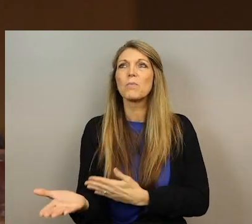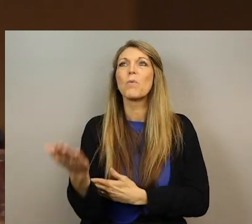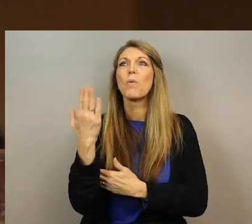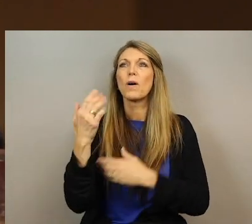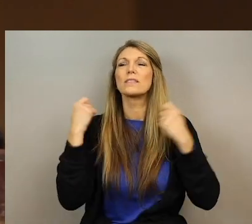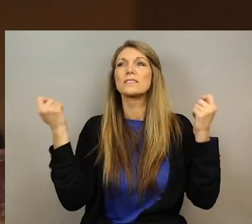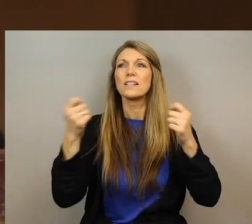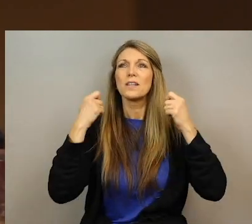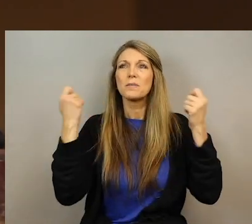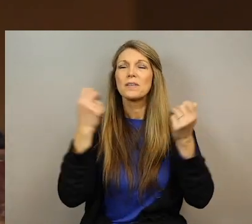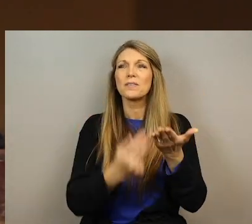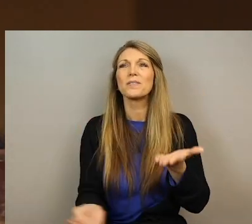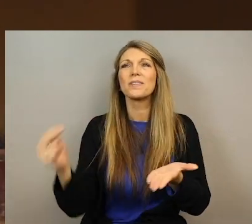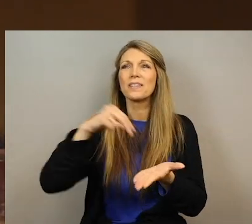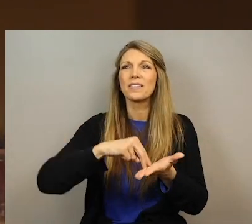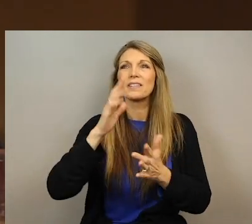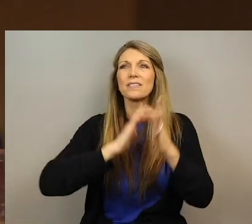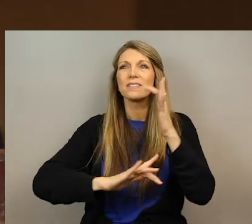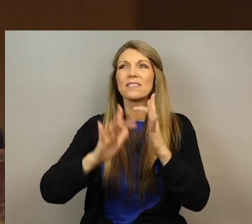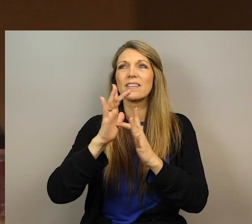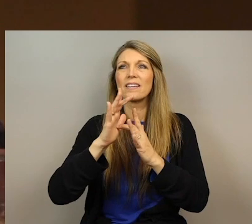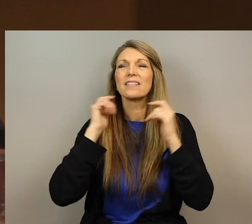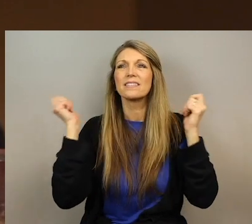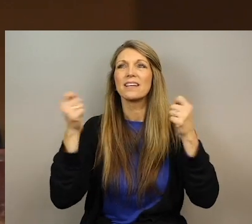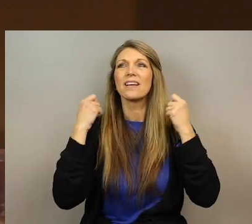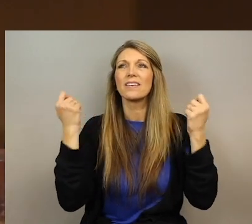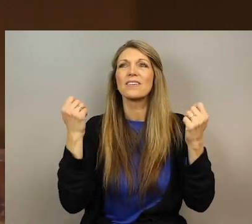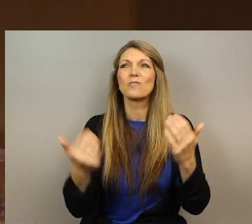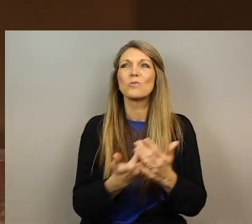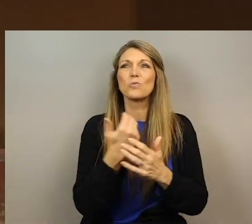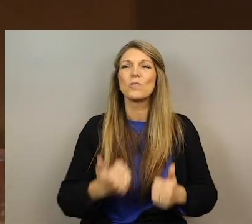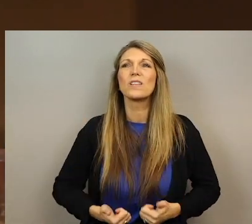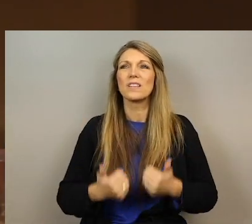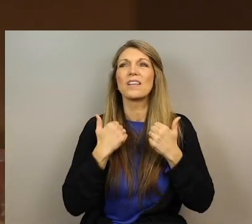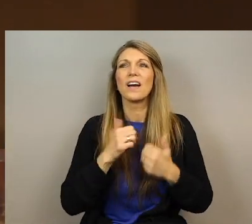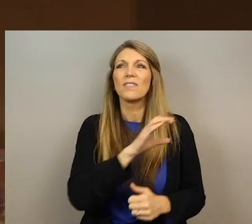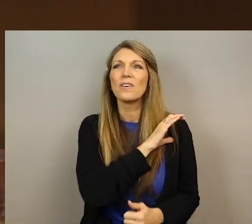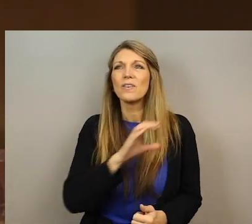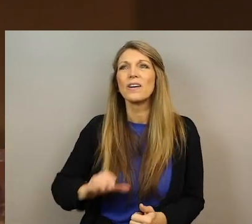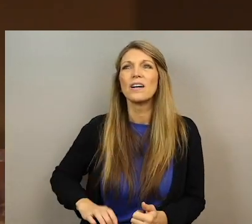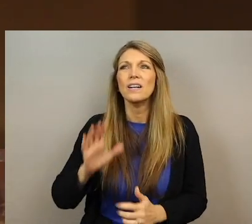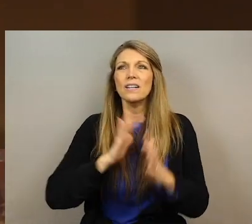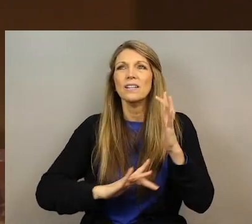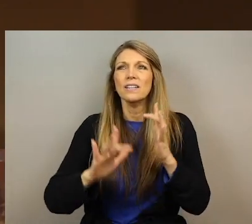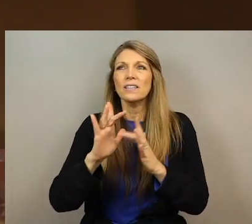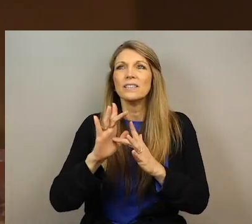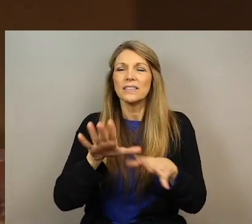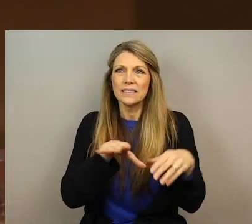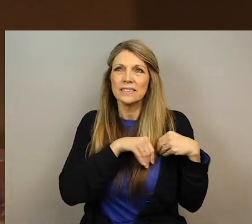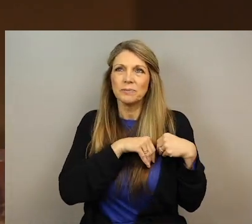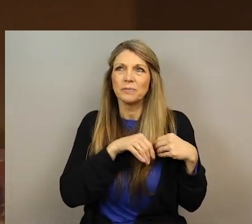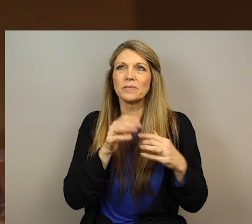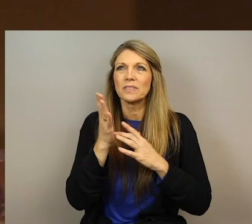would celebrate the resurrected Jesus, that we would celebrate the new life that we have in Christ Jesus when we put our faith and